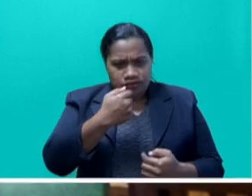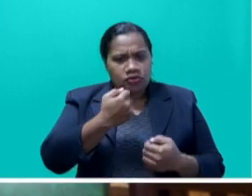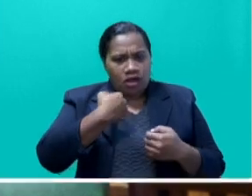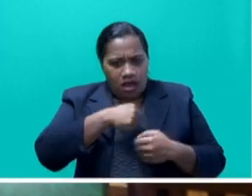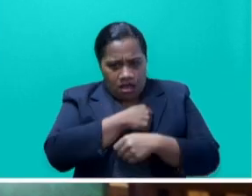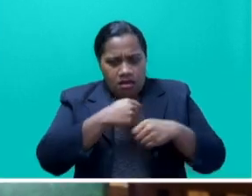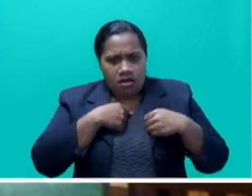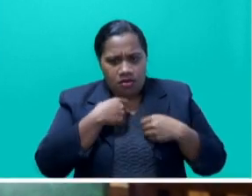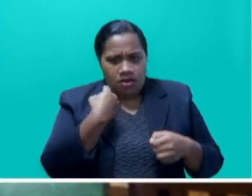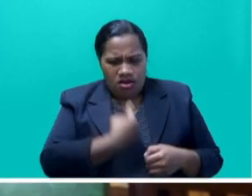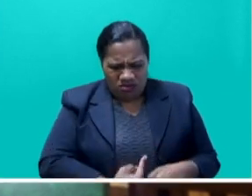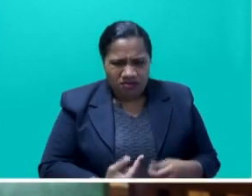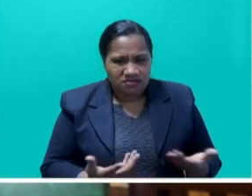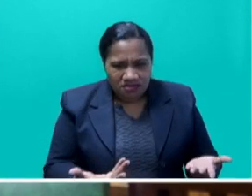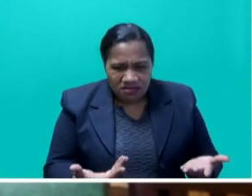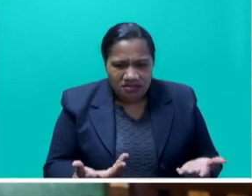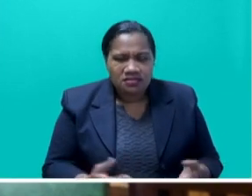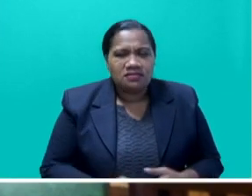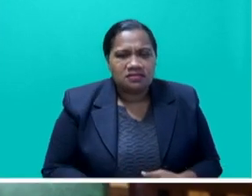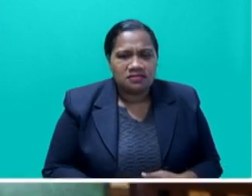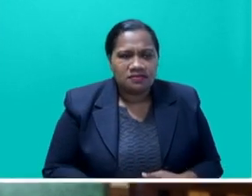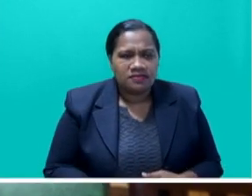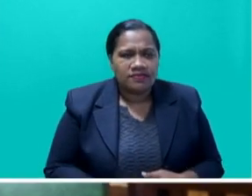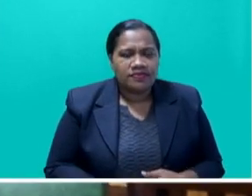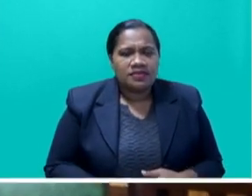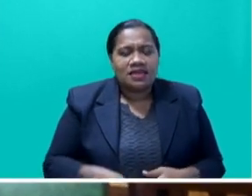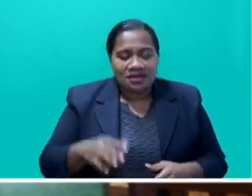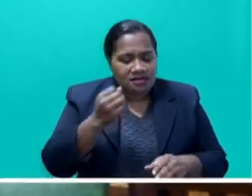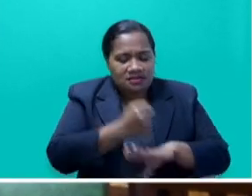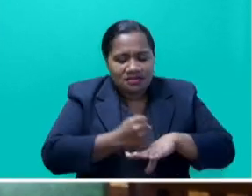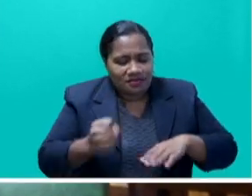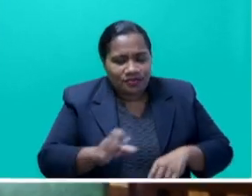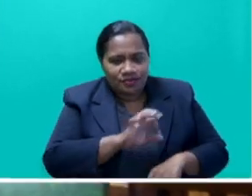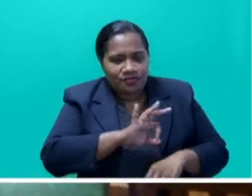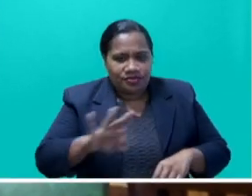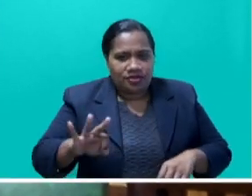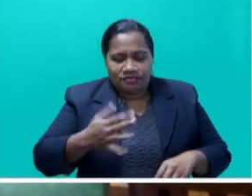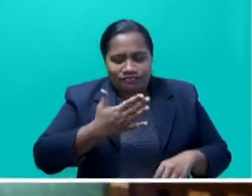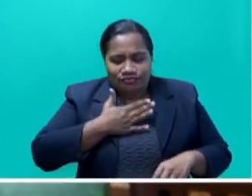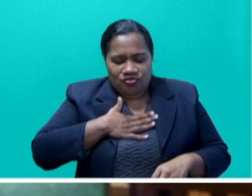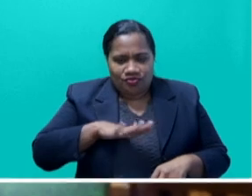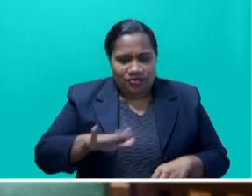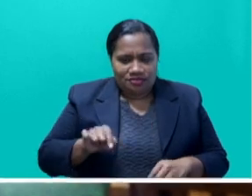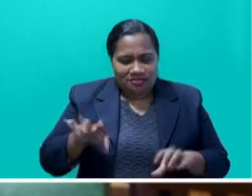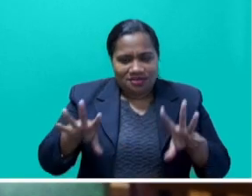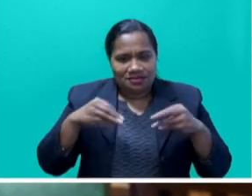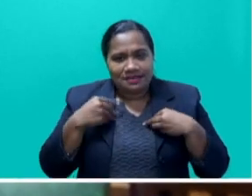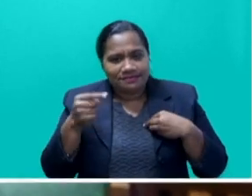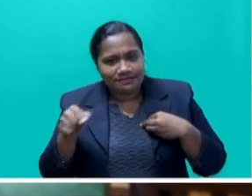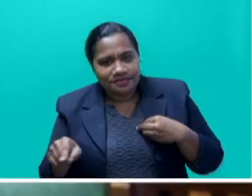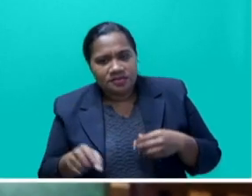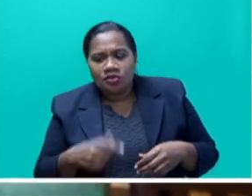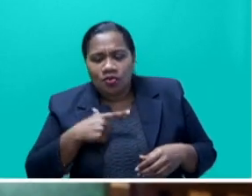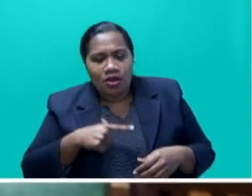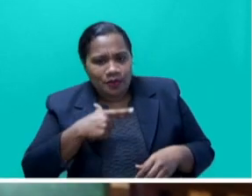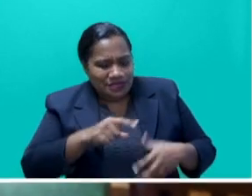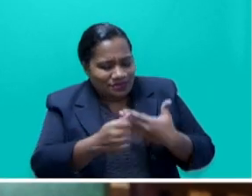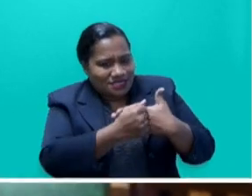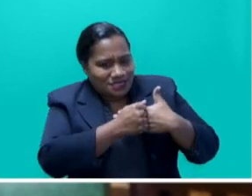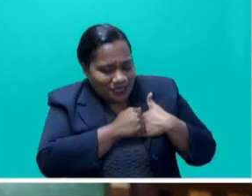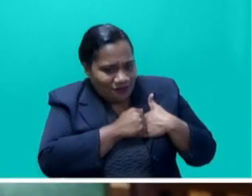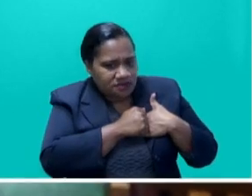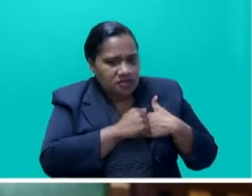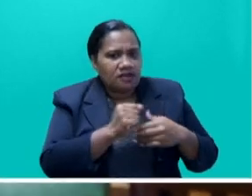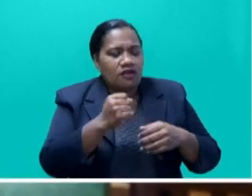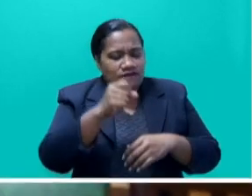will not hesitate to resort to taking drastic measures to ensuring compliance to protocols for the safety, security, and well-being